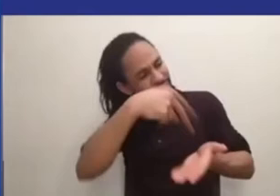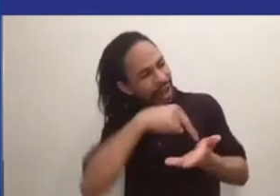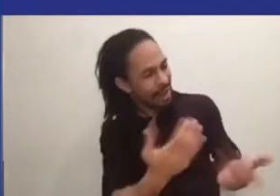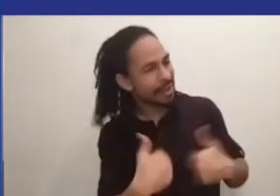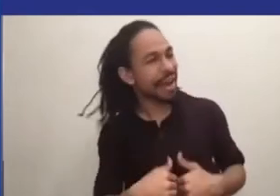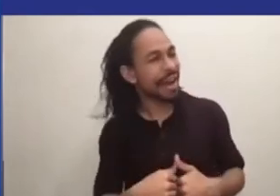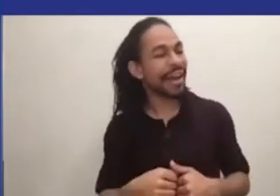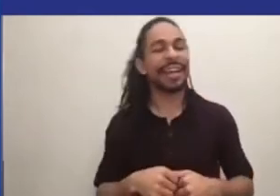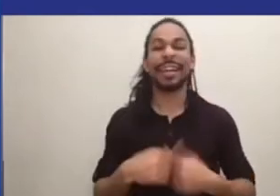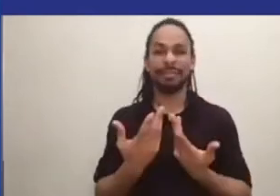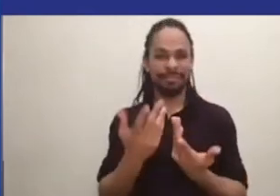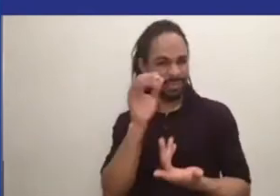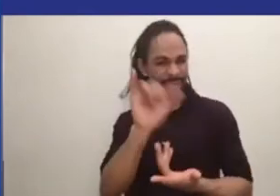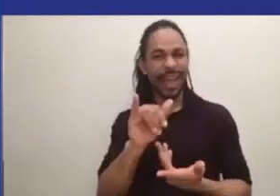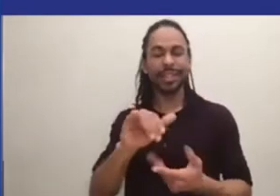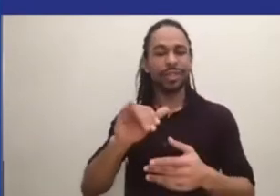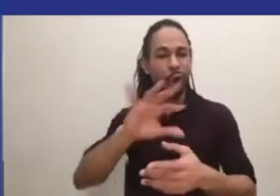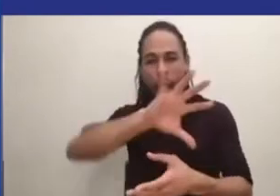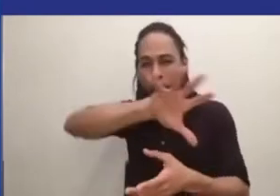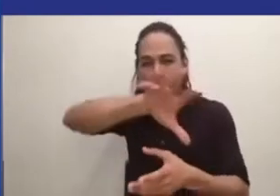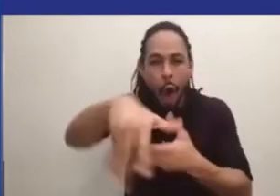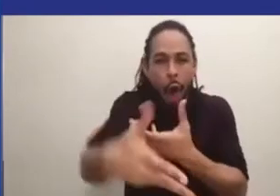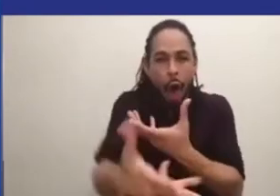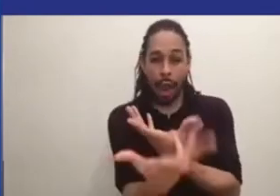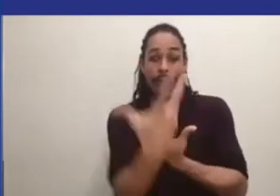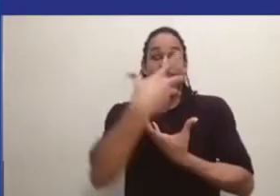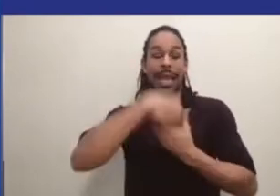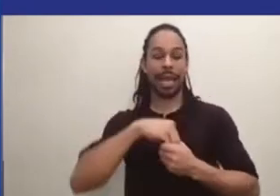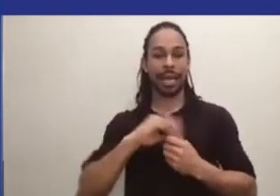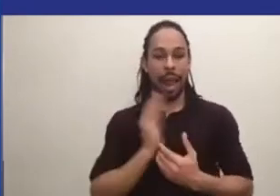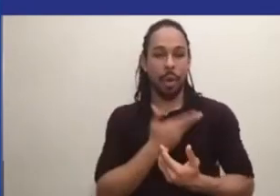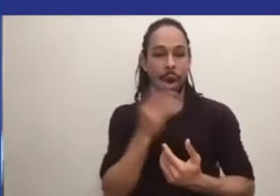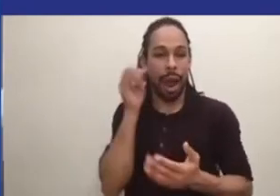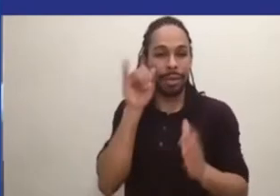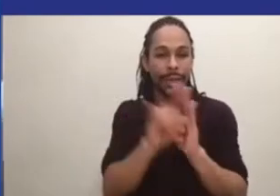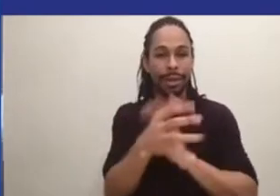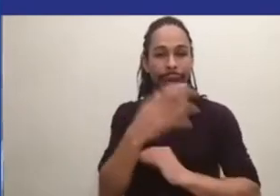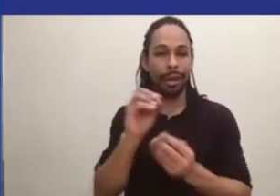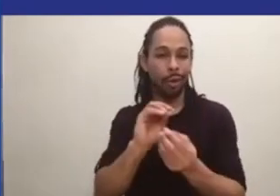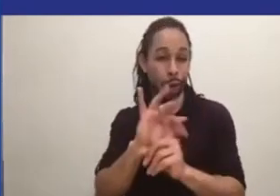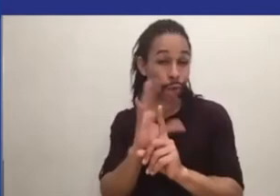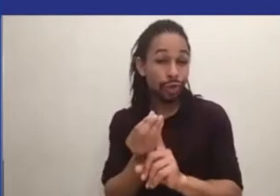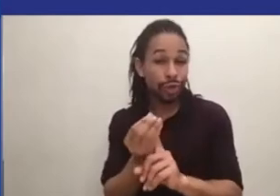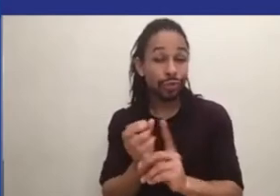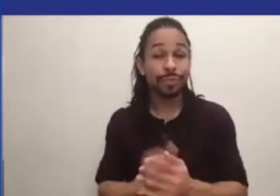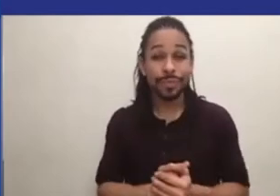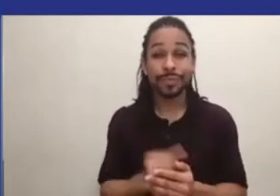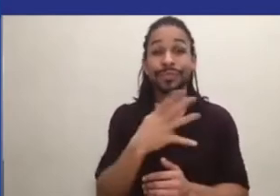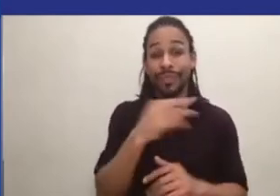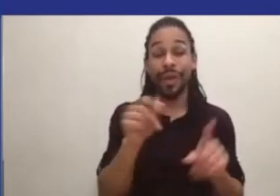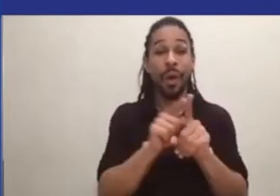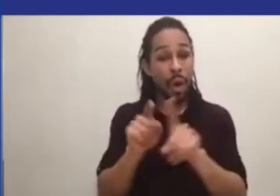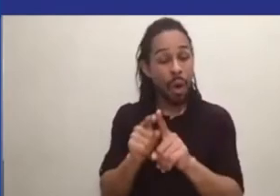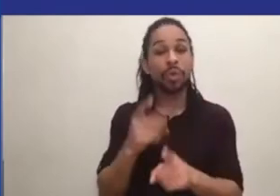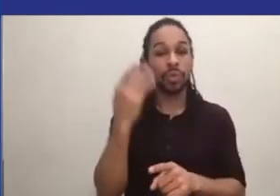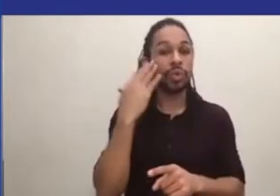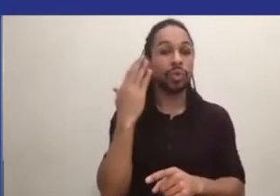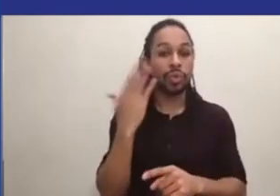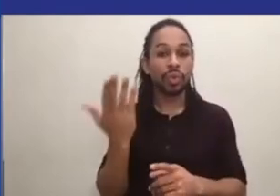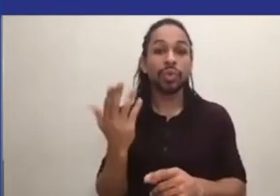tied into our identity and culture. And also being you know, a little older. We won't talk